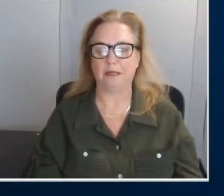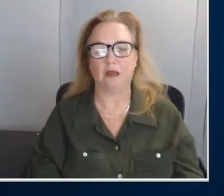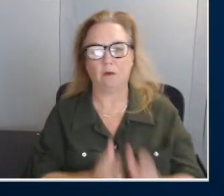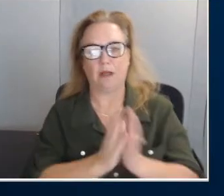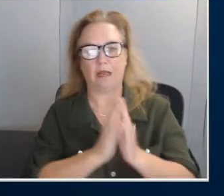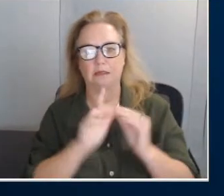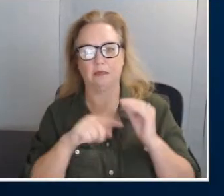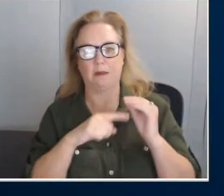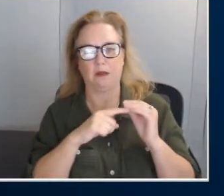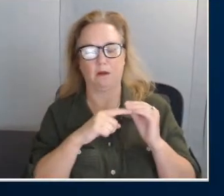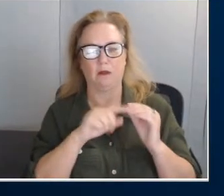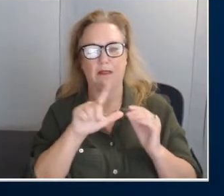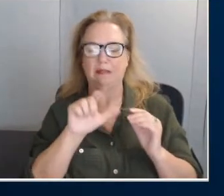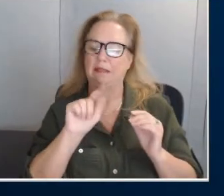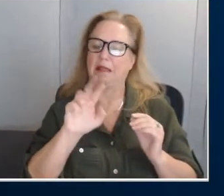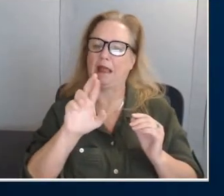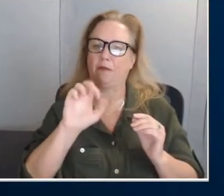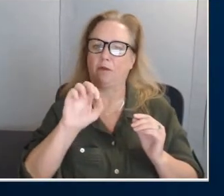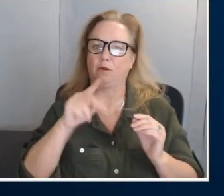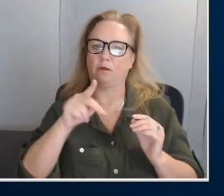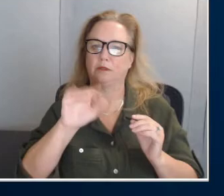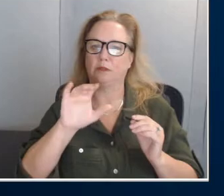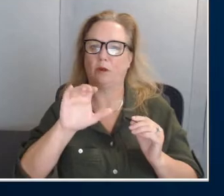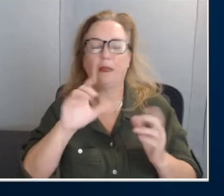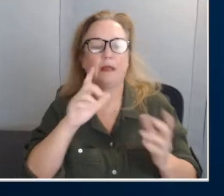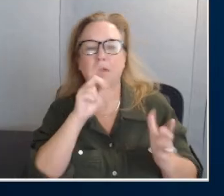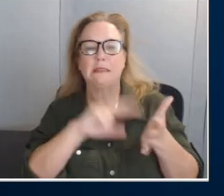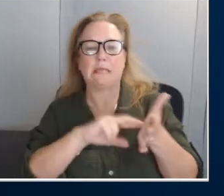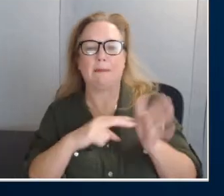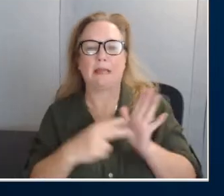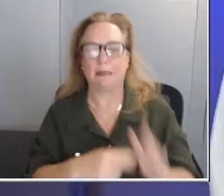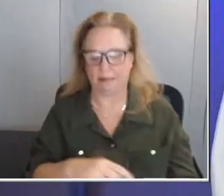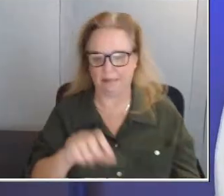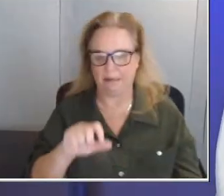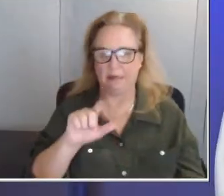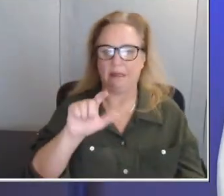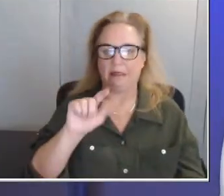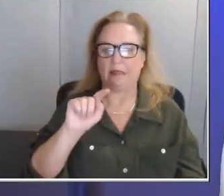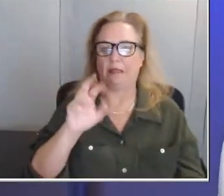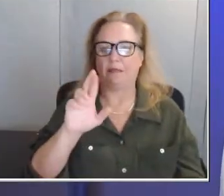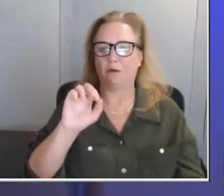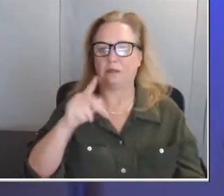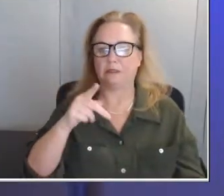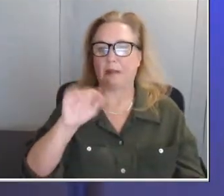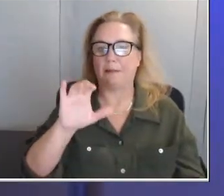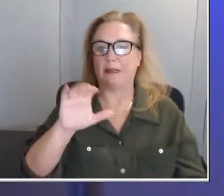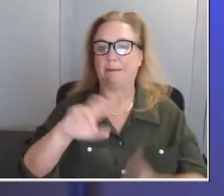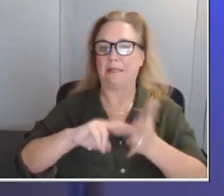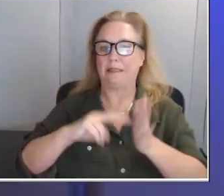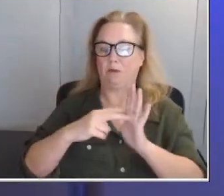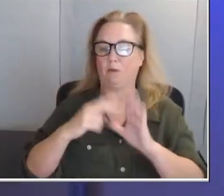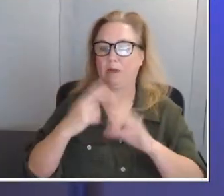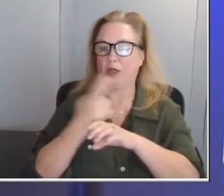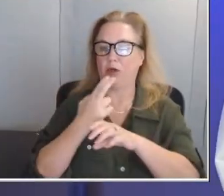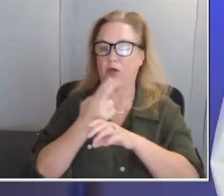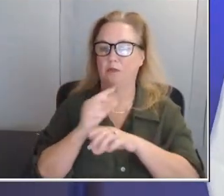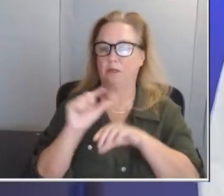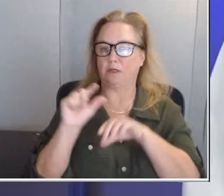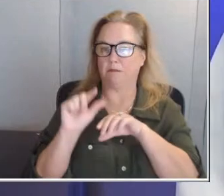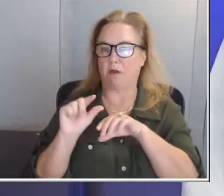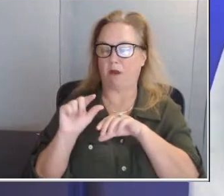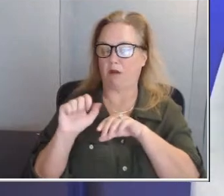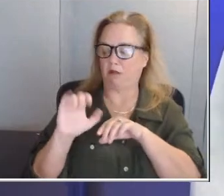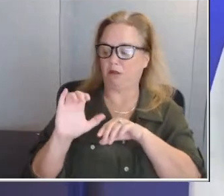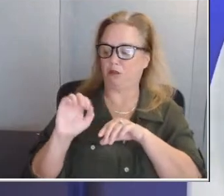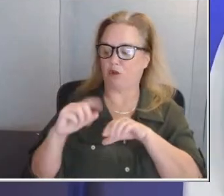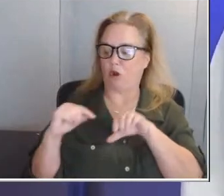what is laparoscopic. That's a foreign word for many people watching. Sure. So laparoscopic, the way I describe it, is we're able to use small scopes and cameras.